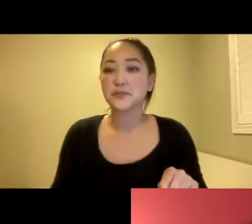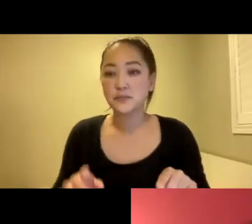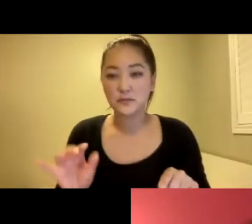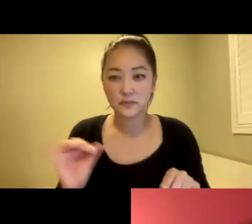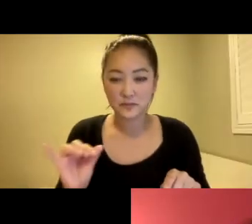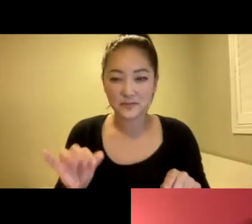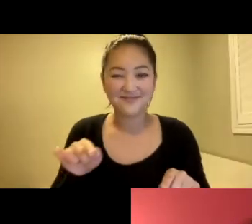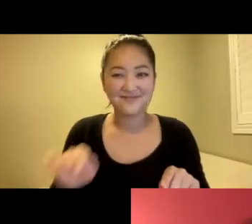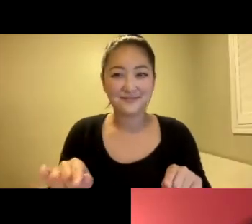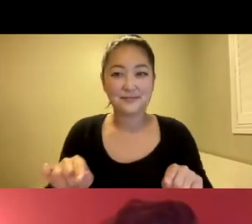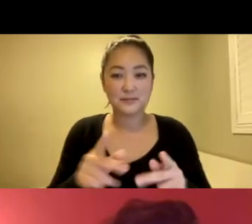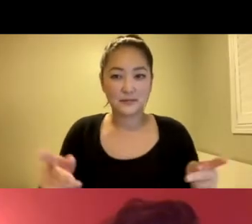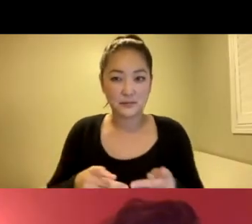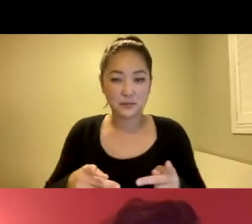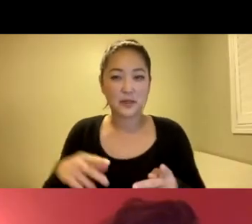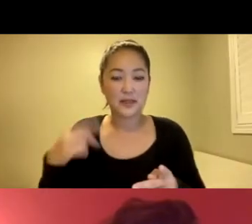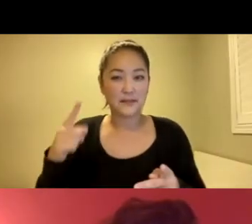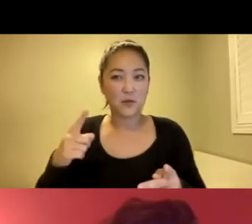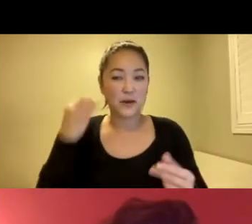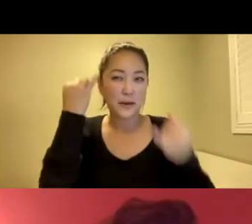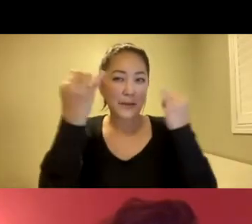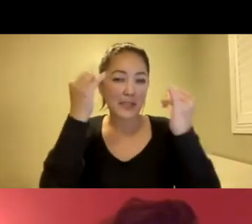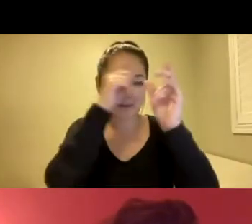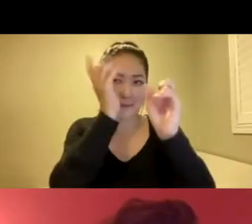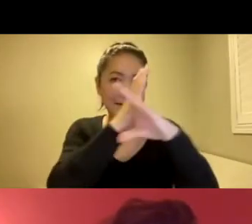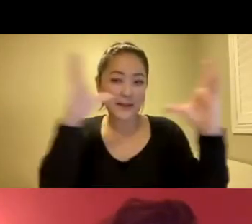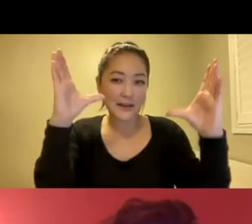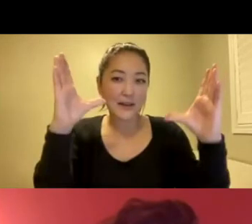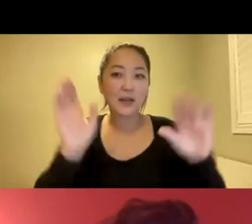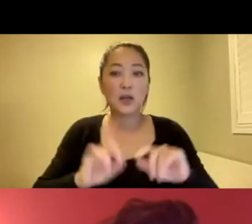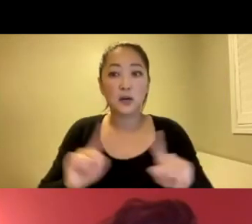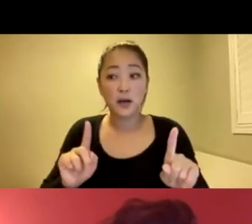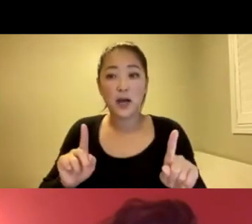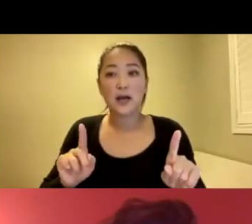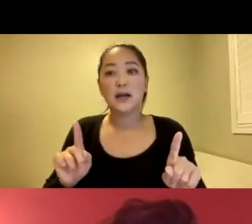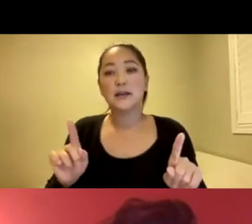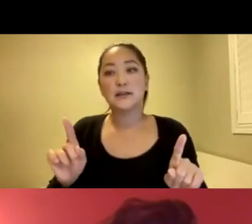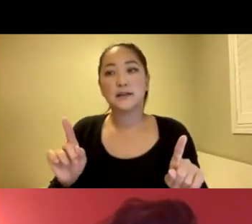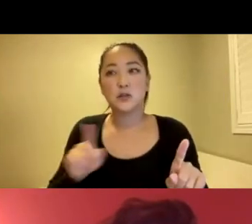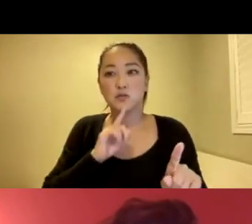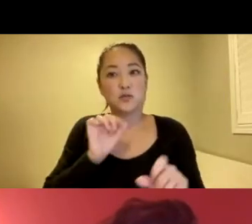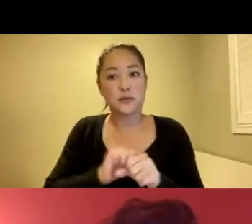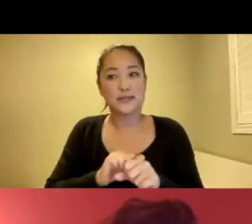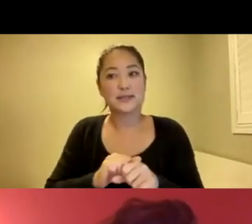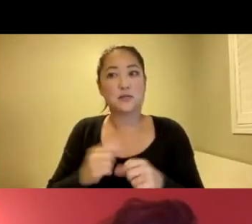us, it's a place of imagination, while outside of the center and the things the kids are dealing with are very much